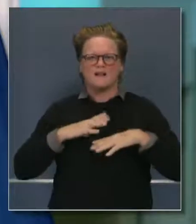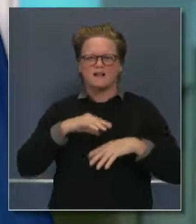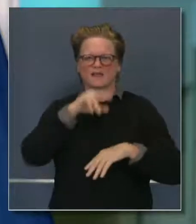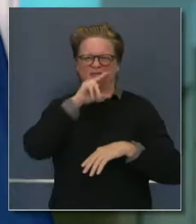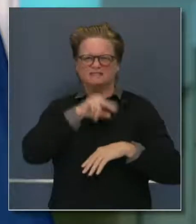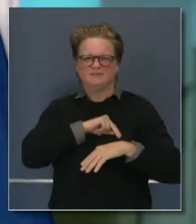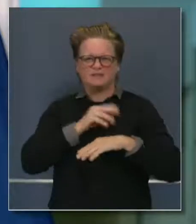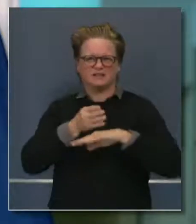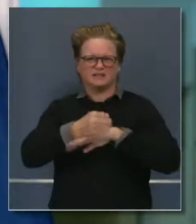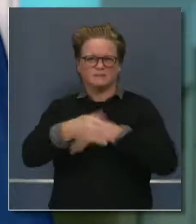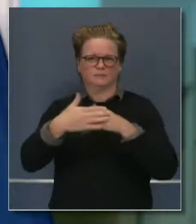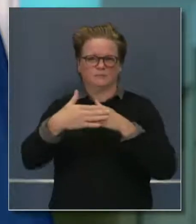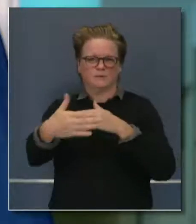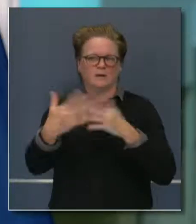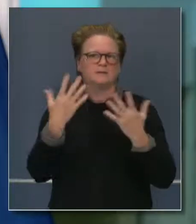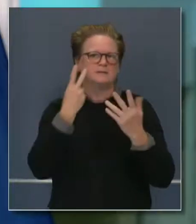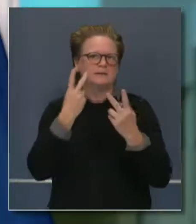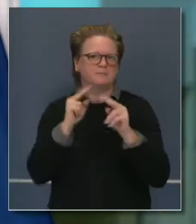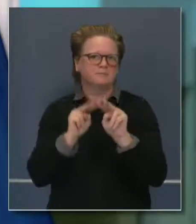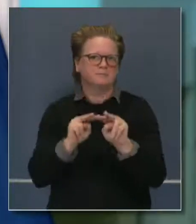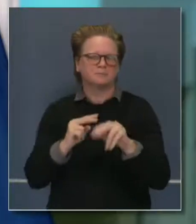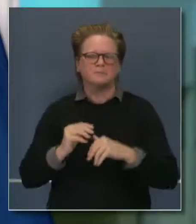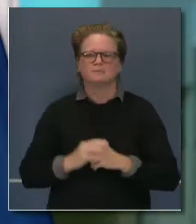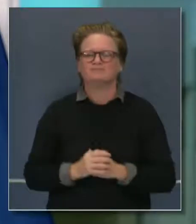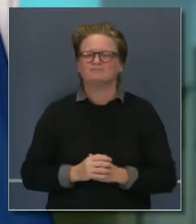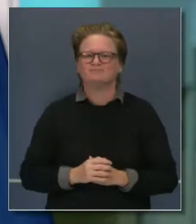Adam Beam, AP.